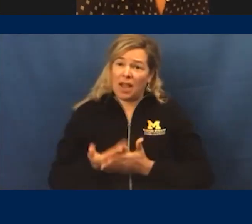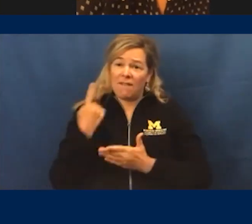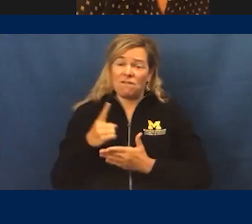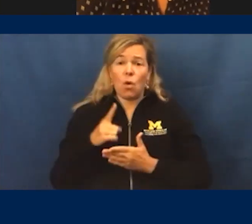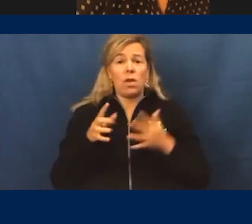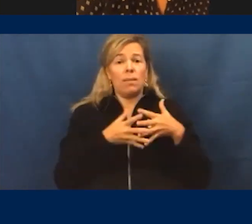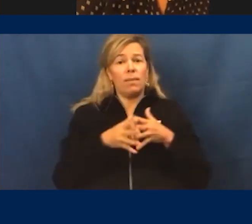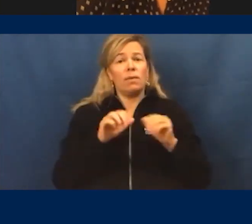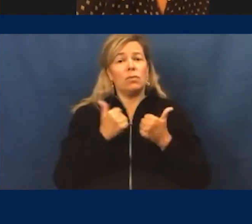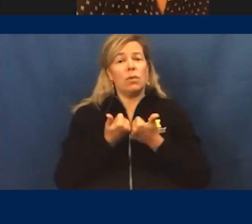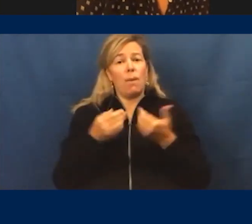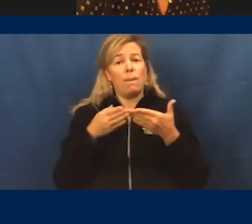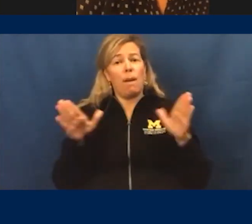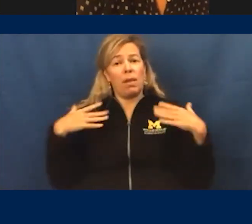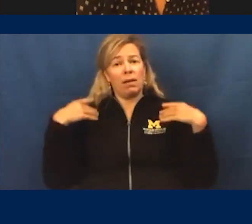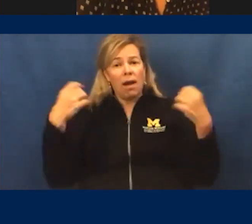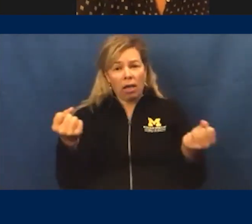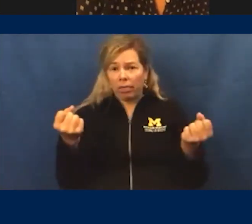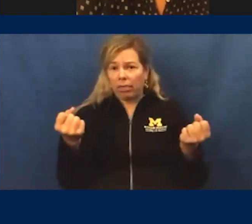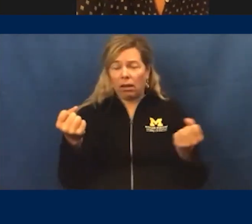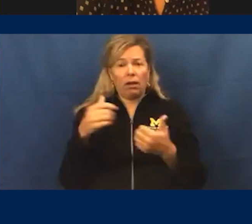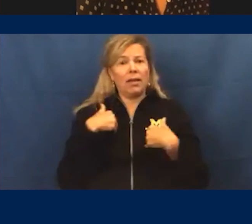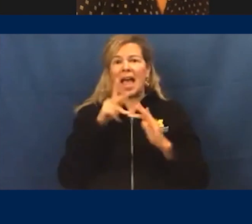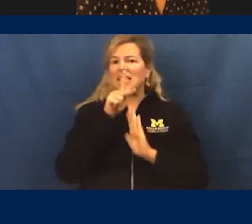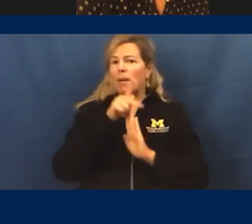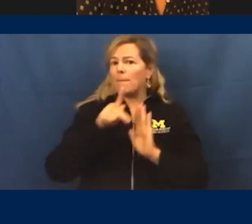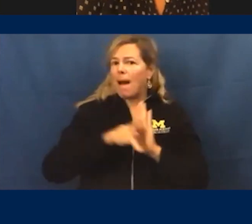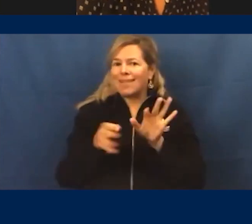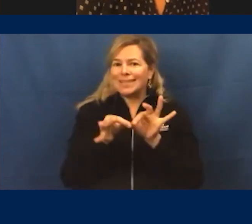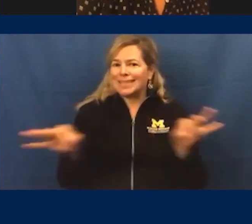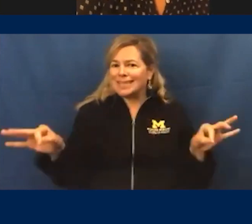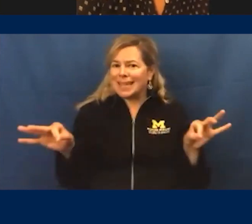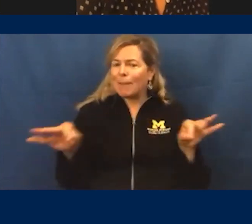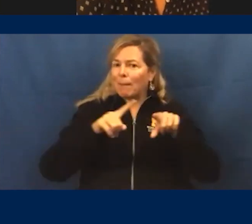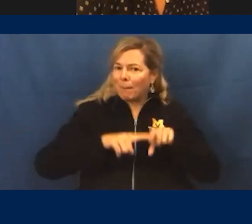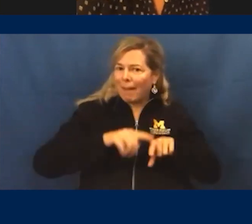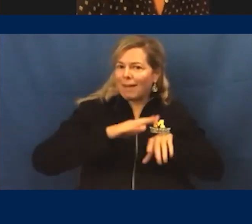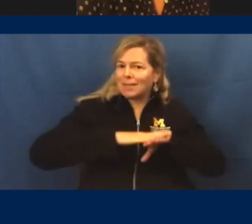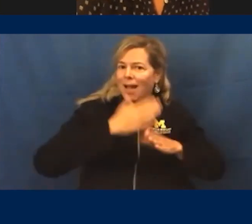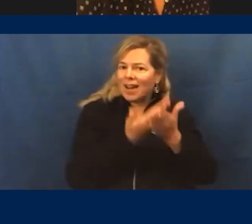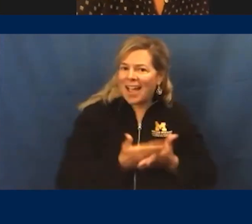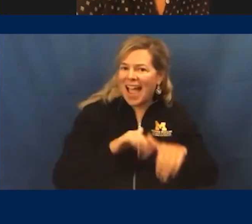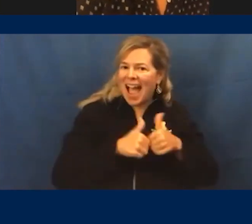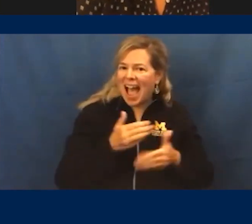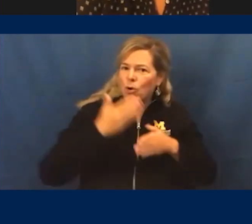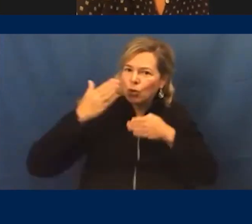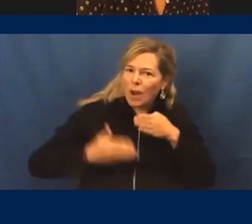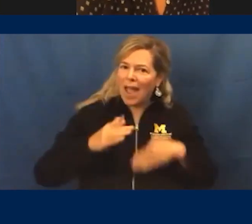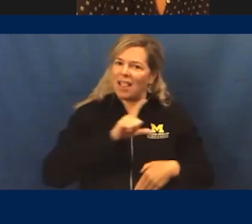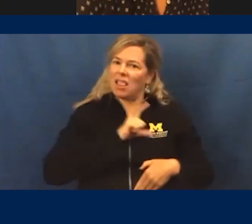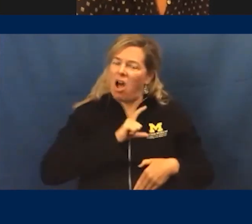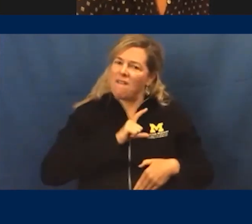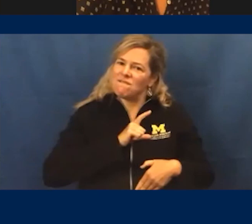Health, which has a whole policy statement that is based on evidence about how to end law enforcement violence. And their